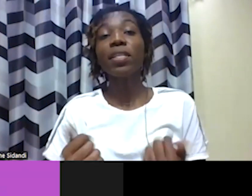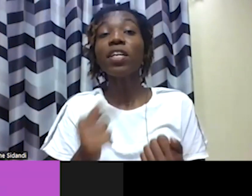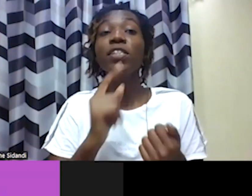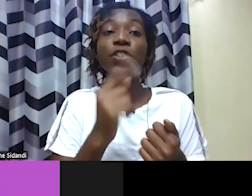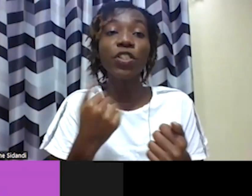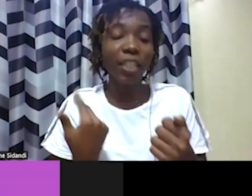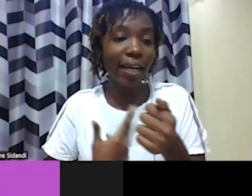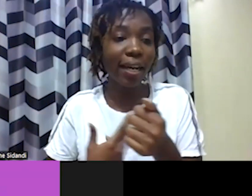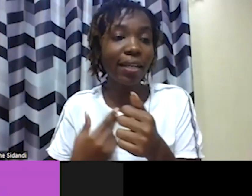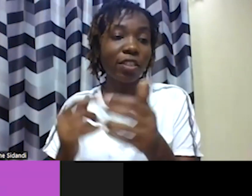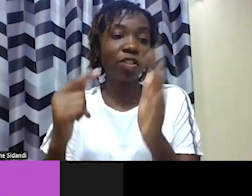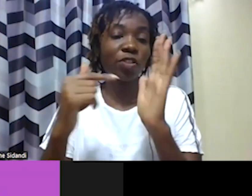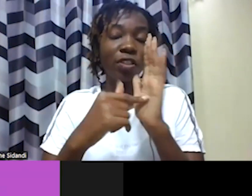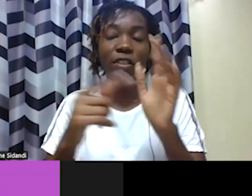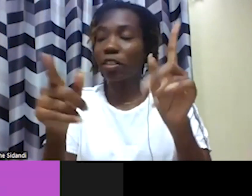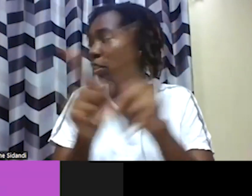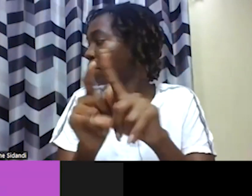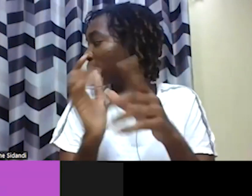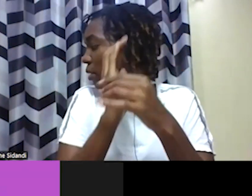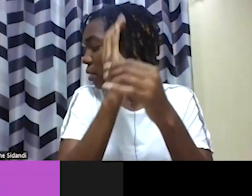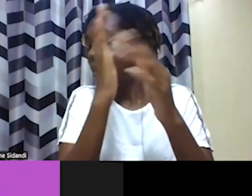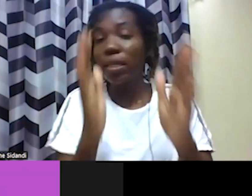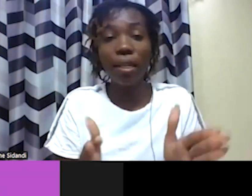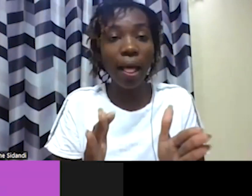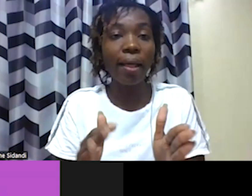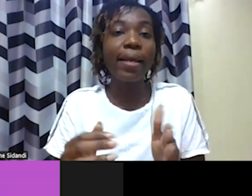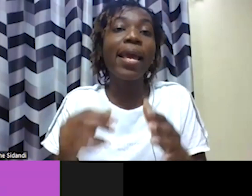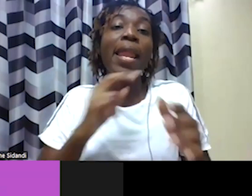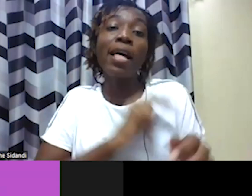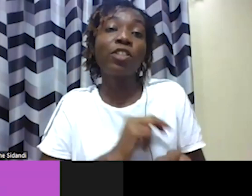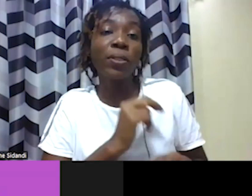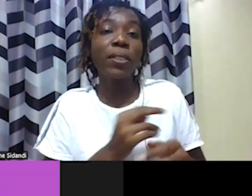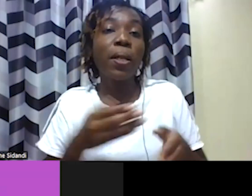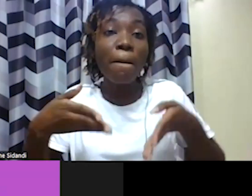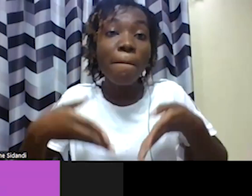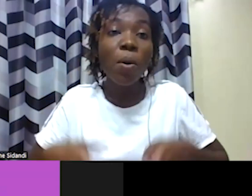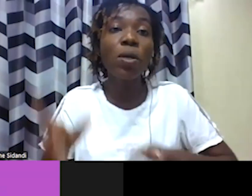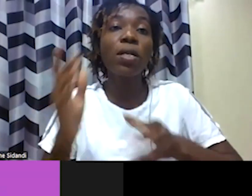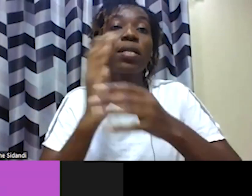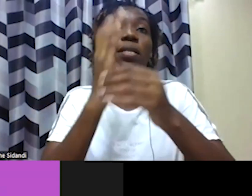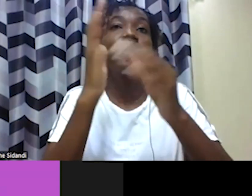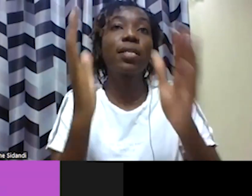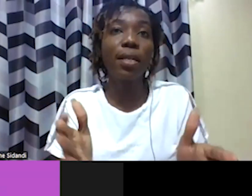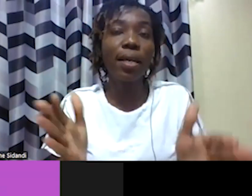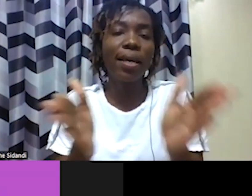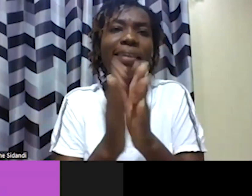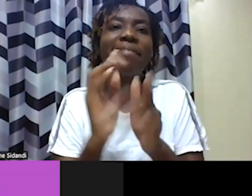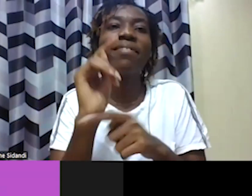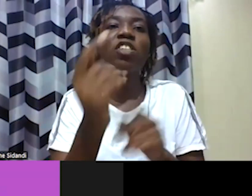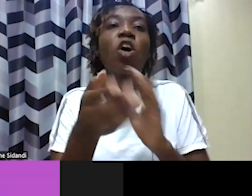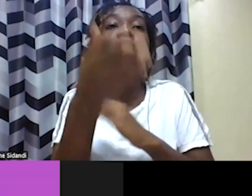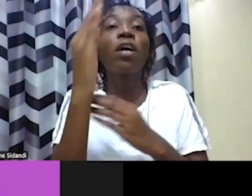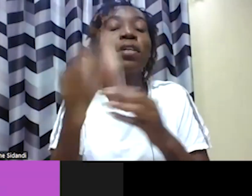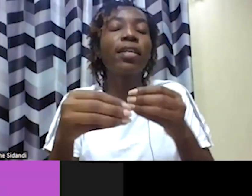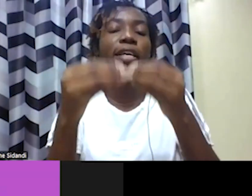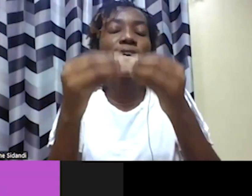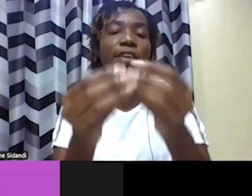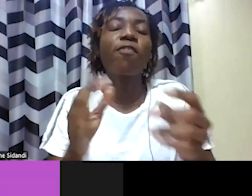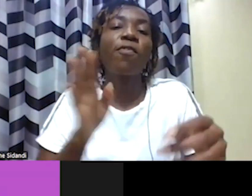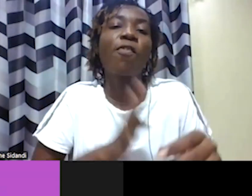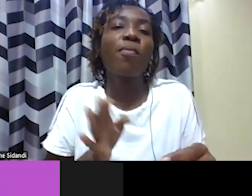as leaders, naturally born leaders? First of all, the work that God gave a woman in the first